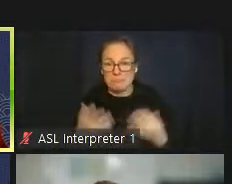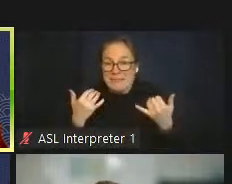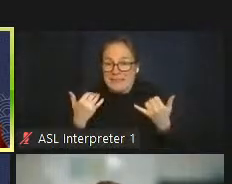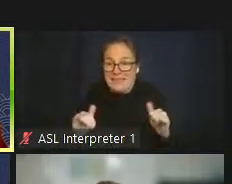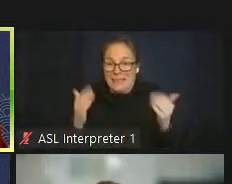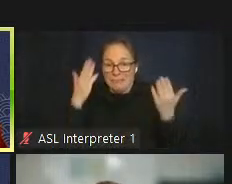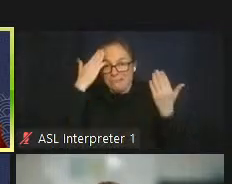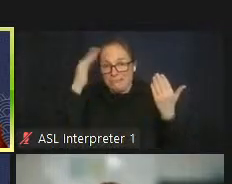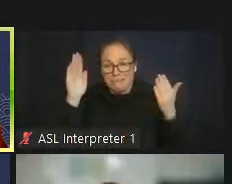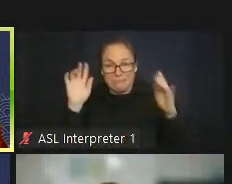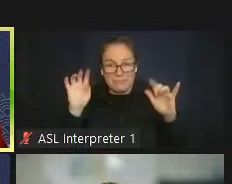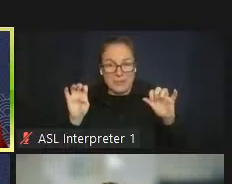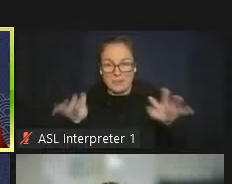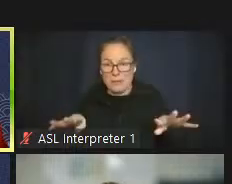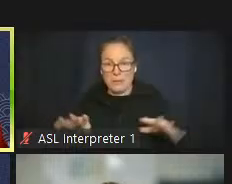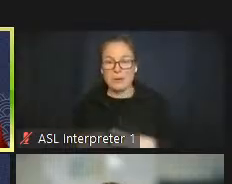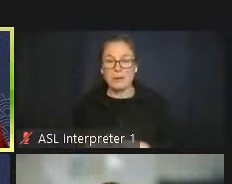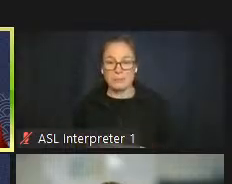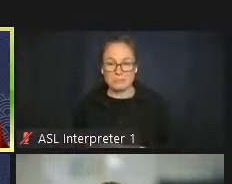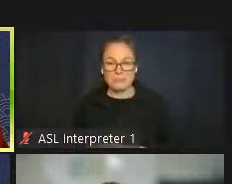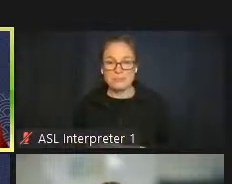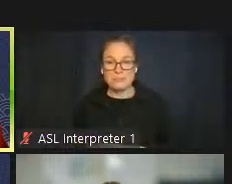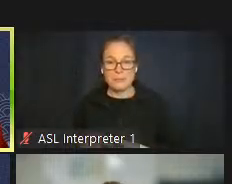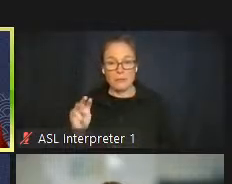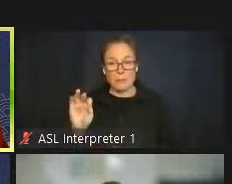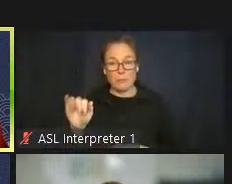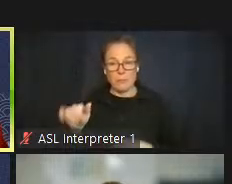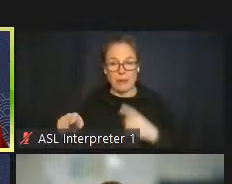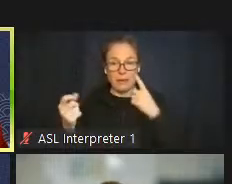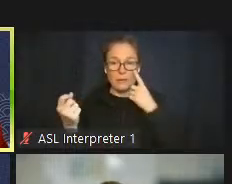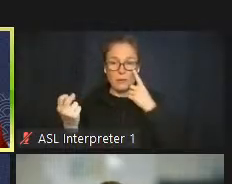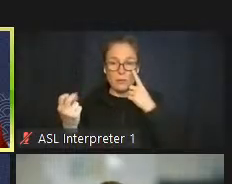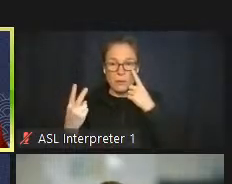how many we might get on May 12th.